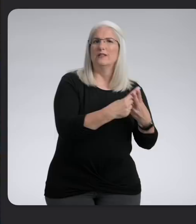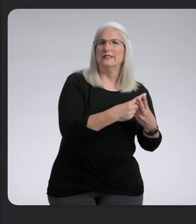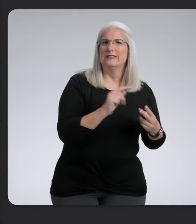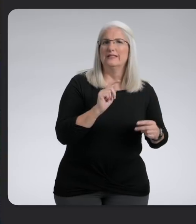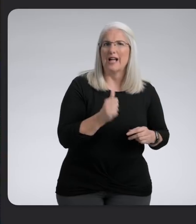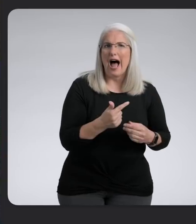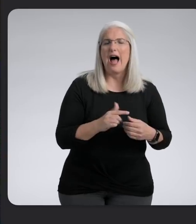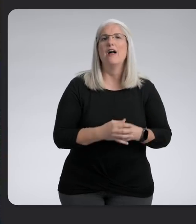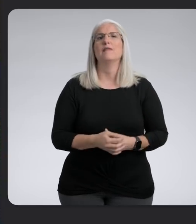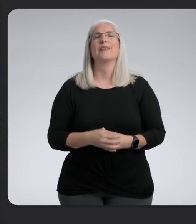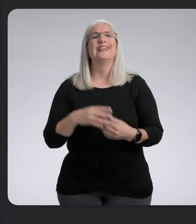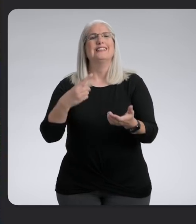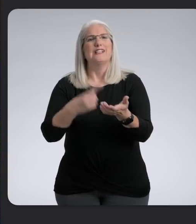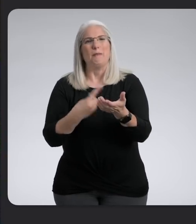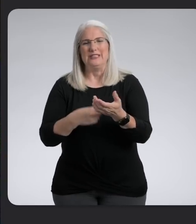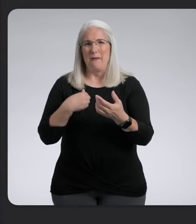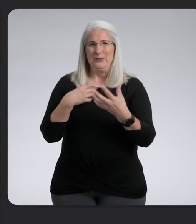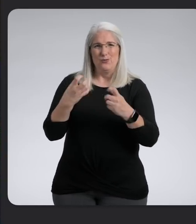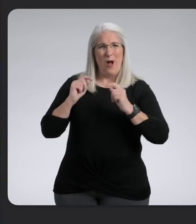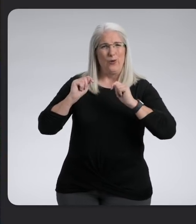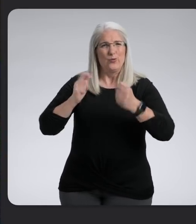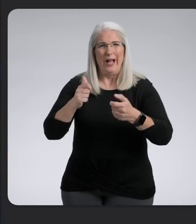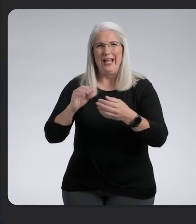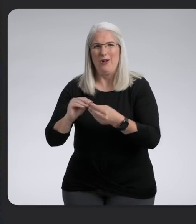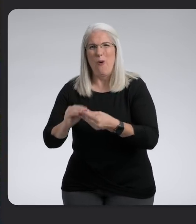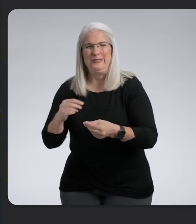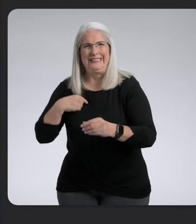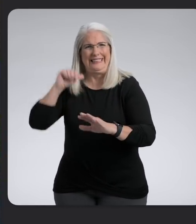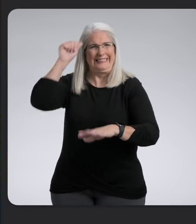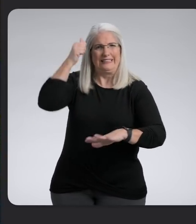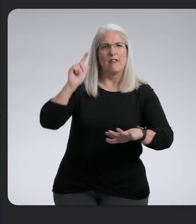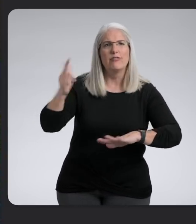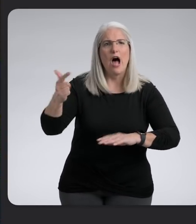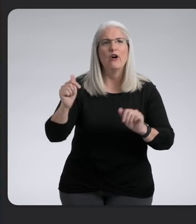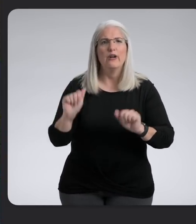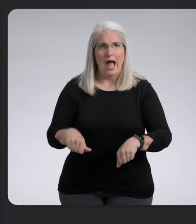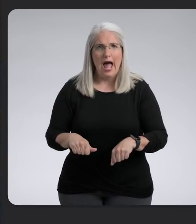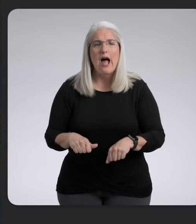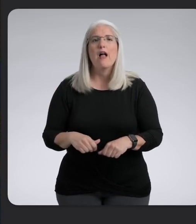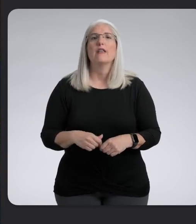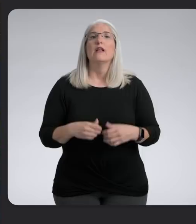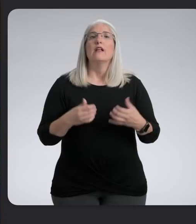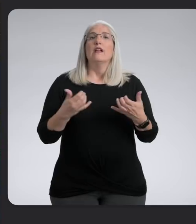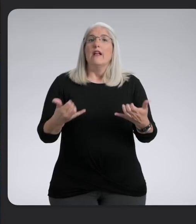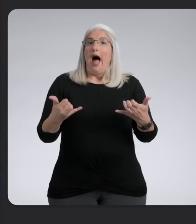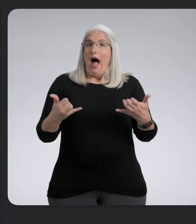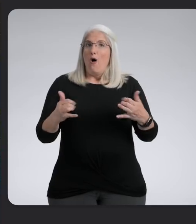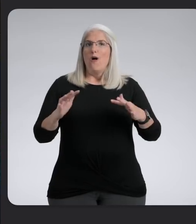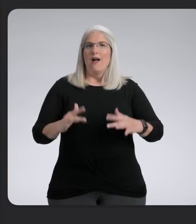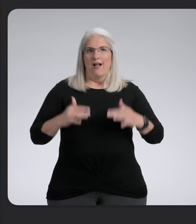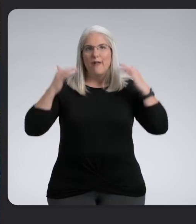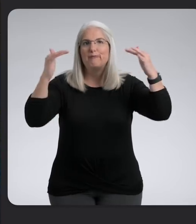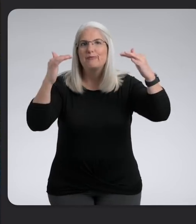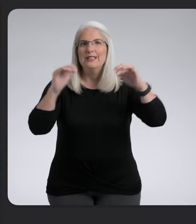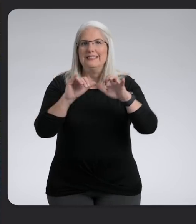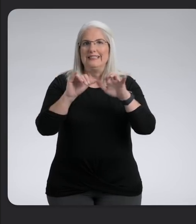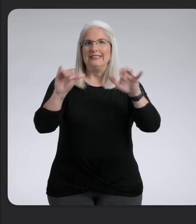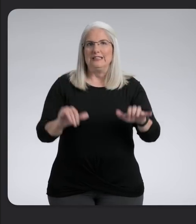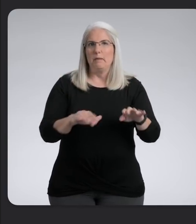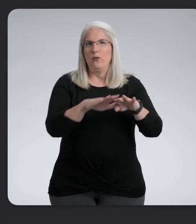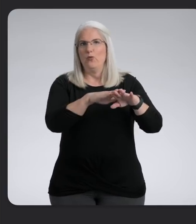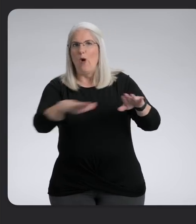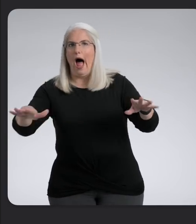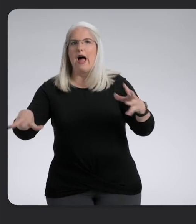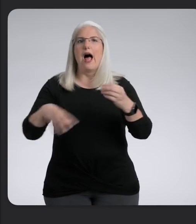want to quickly jot down a note to remember something important for later. And that's why we're taking notes system-wide with a feature we